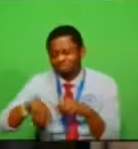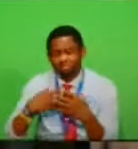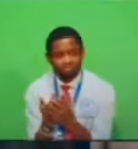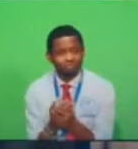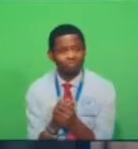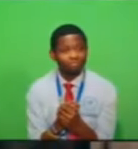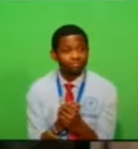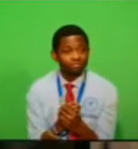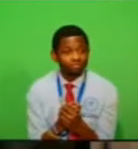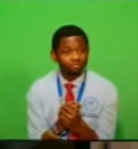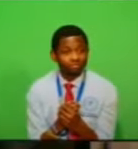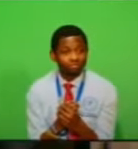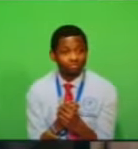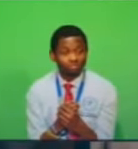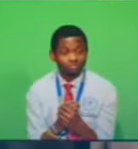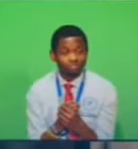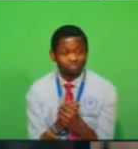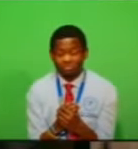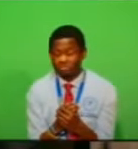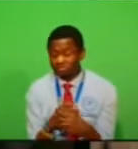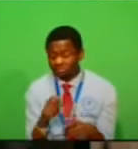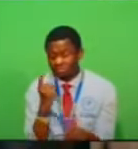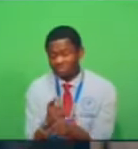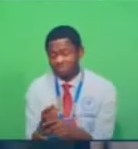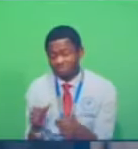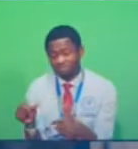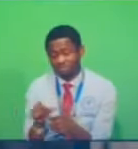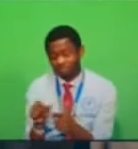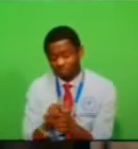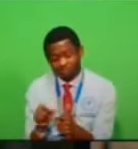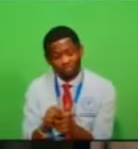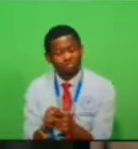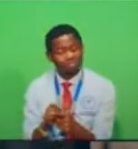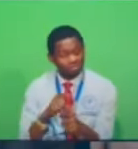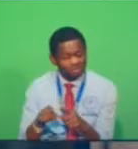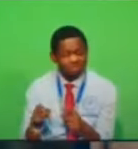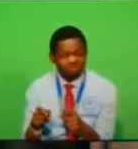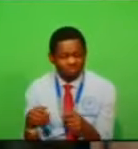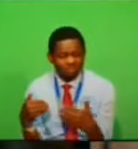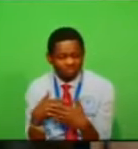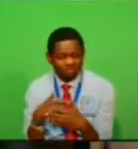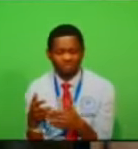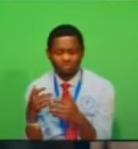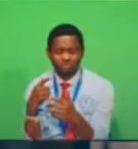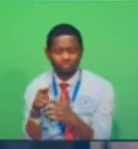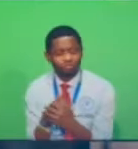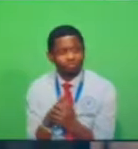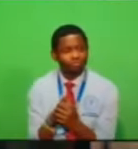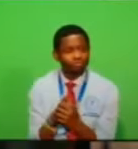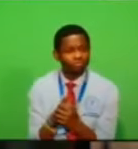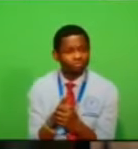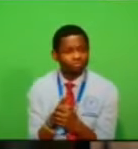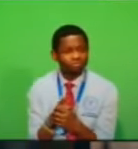I wear chalewote and she is very... So I fear to go to her. My life have been so